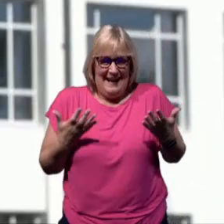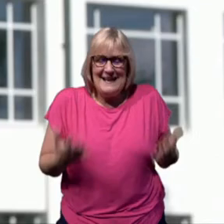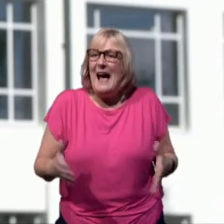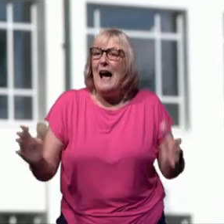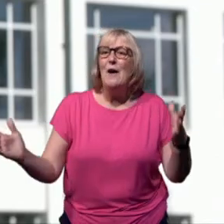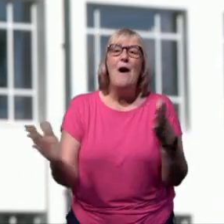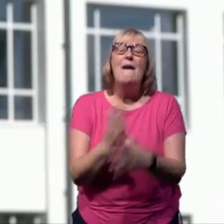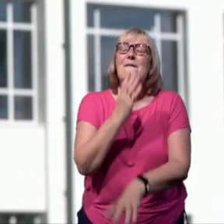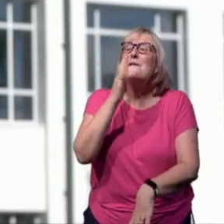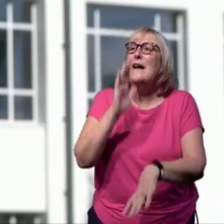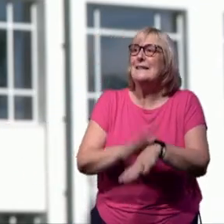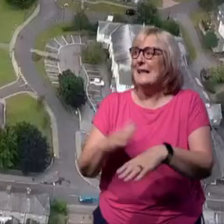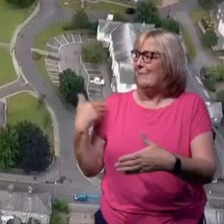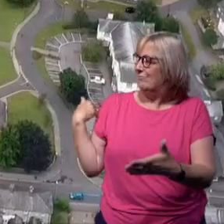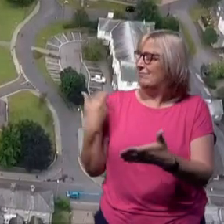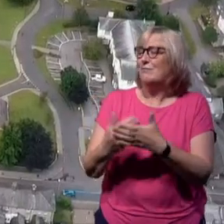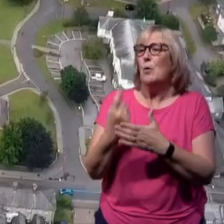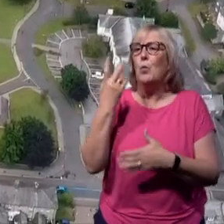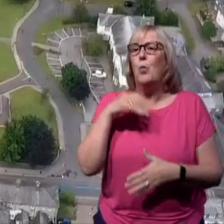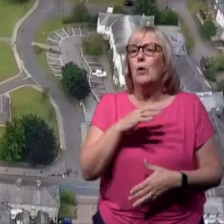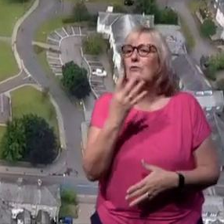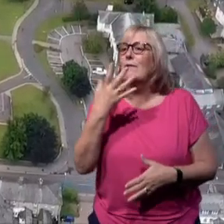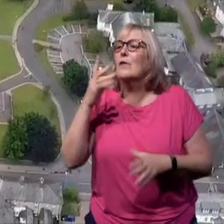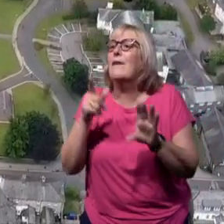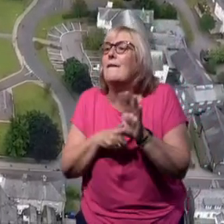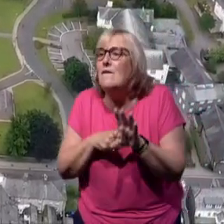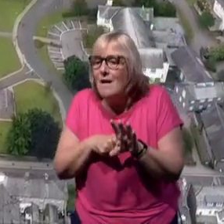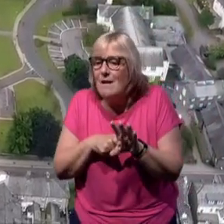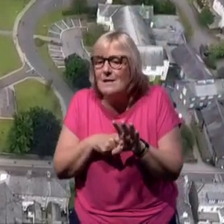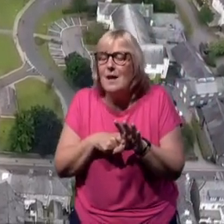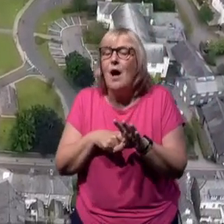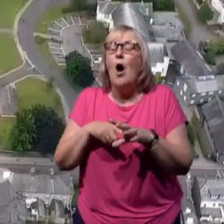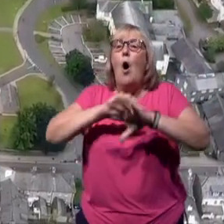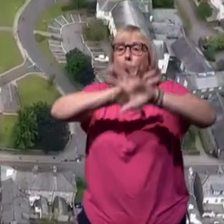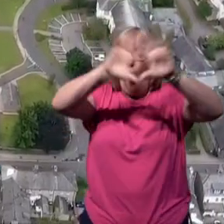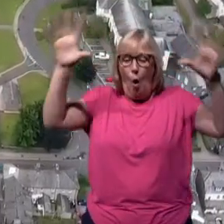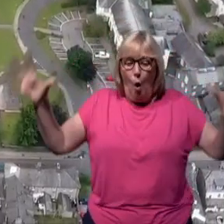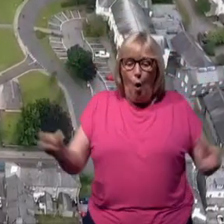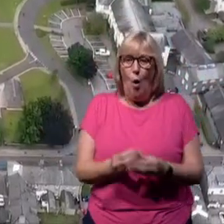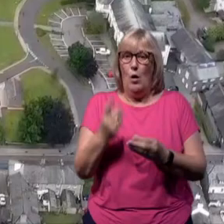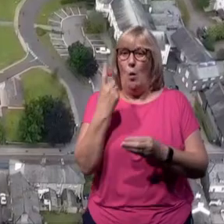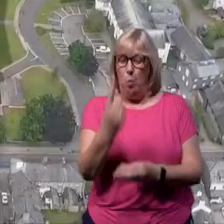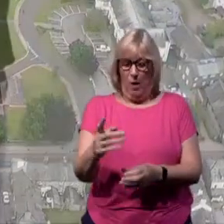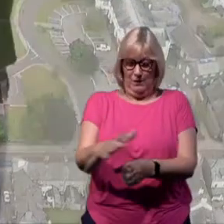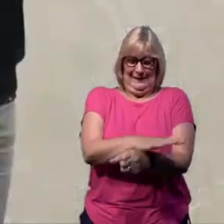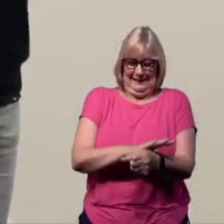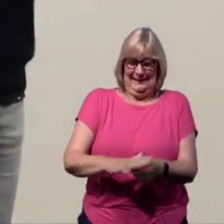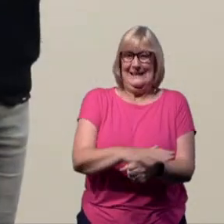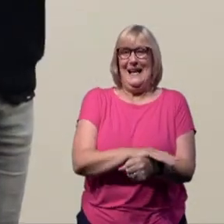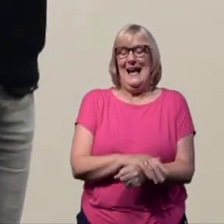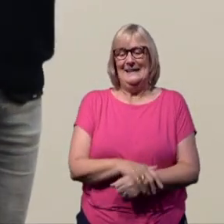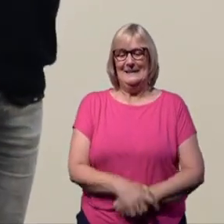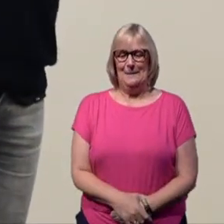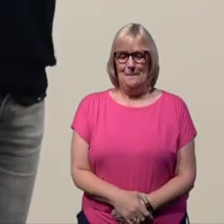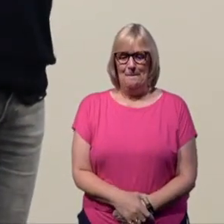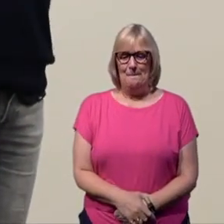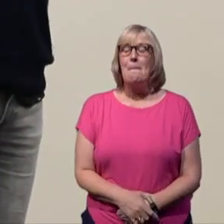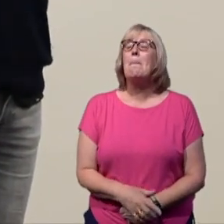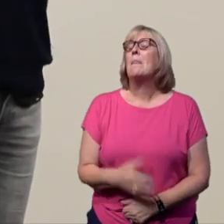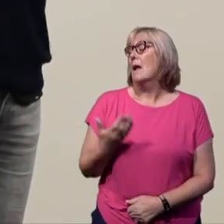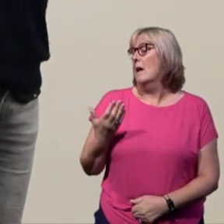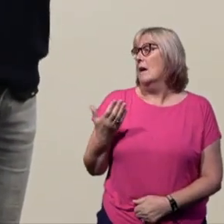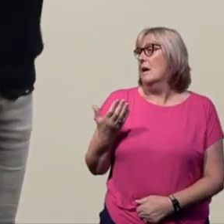time in Keswick's 145-year history, to have the convention on this one site. We ran a preaching workshop